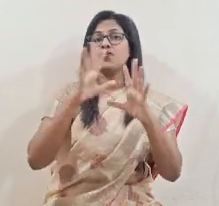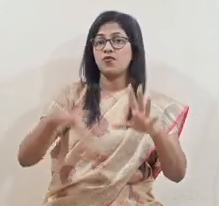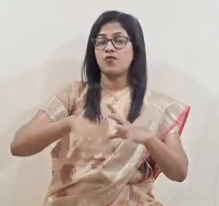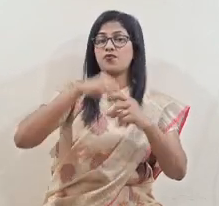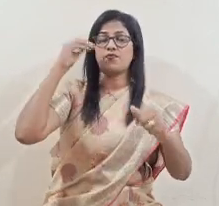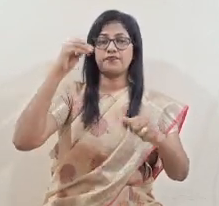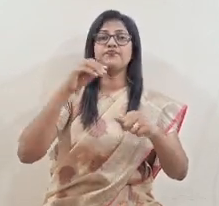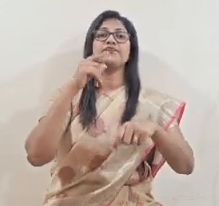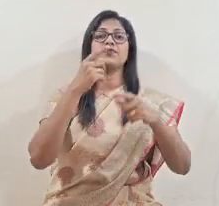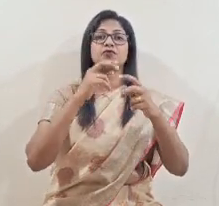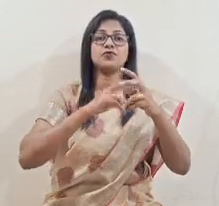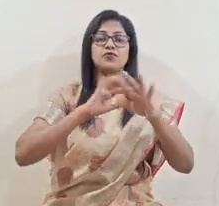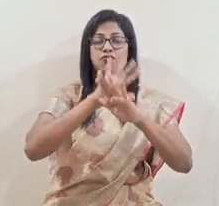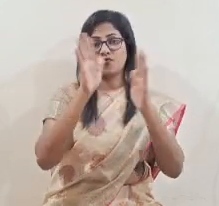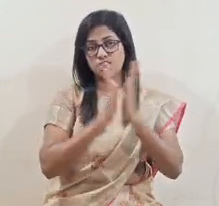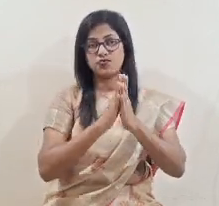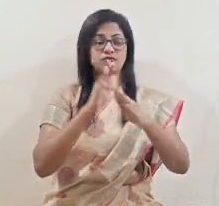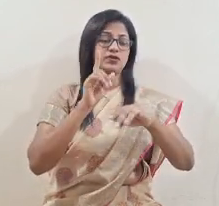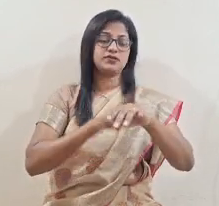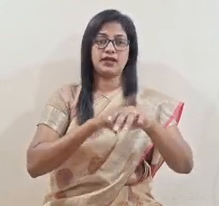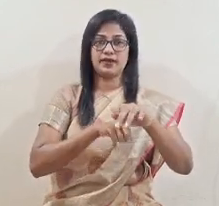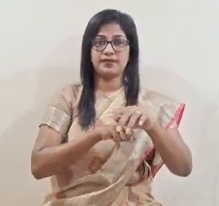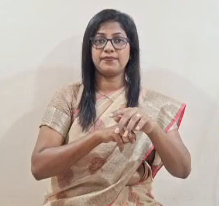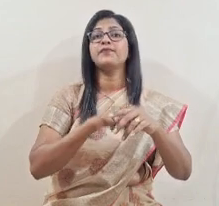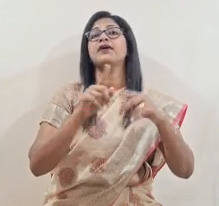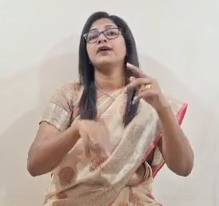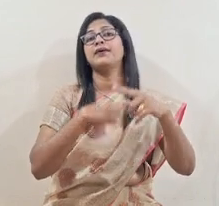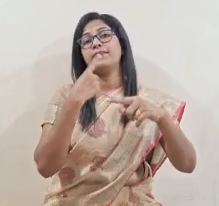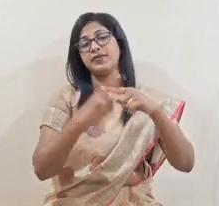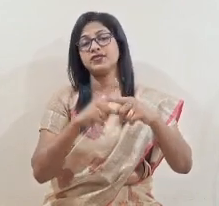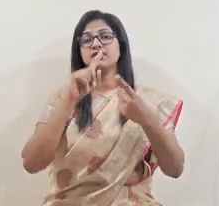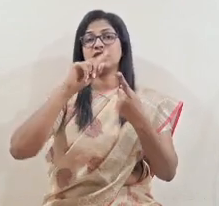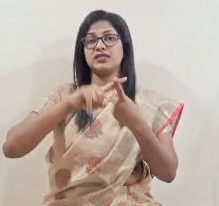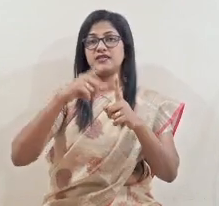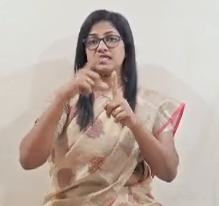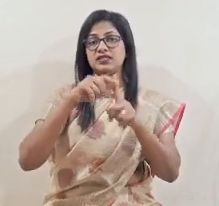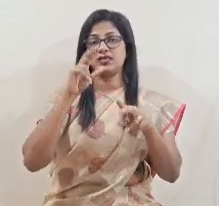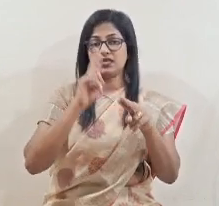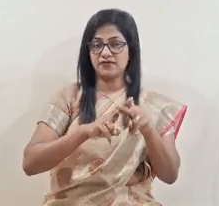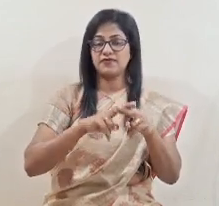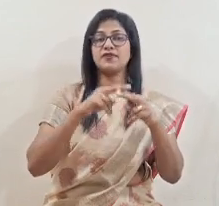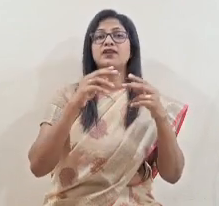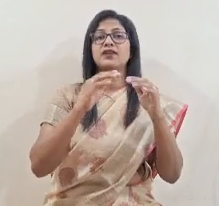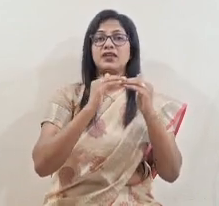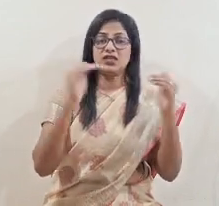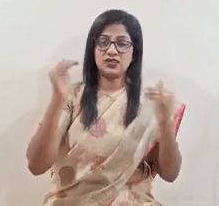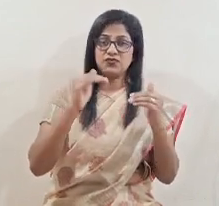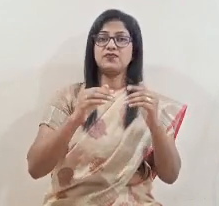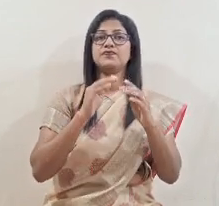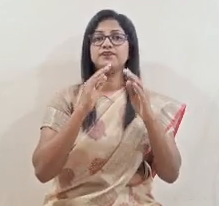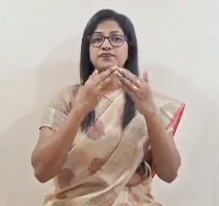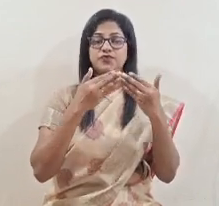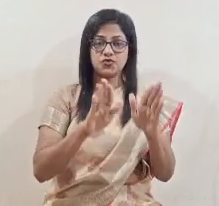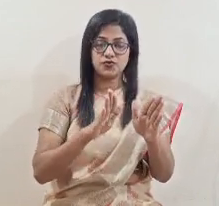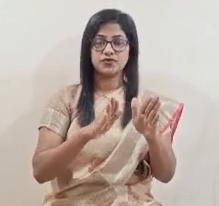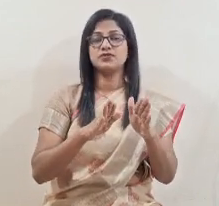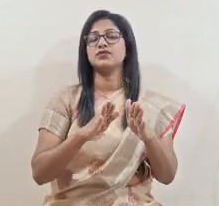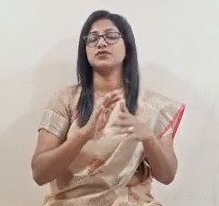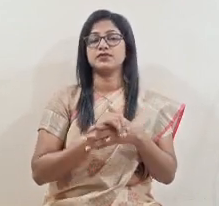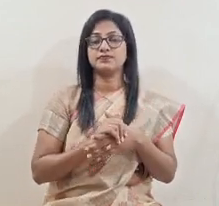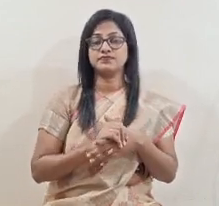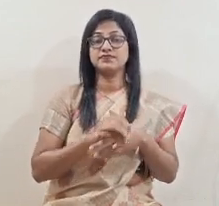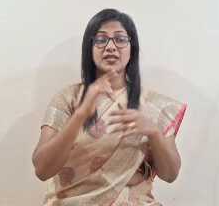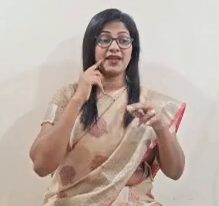total time taken, and the EDF. EDF is actually equivalent doorstep frequency. That is, if the service is